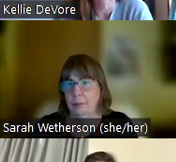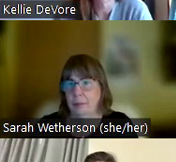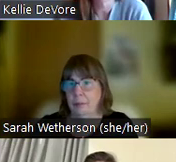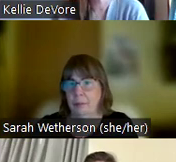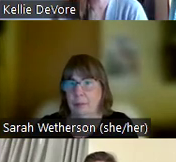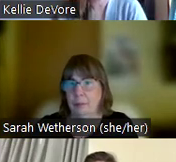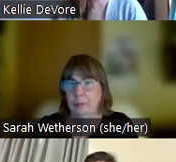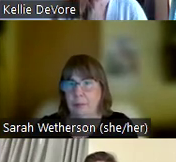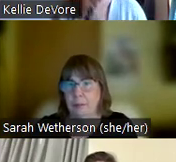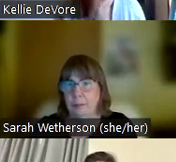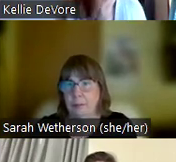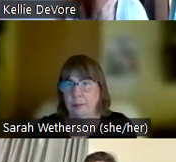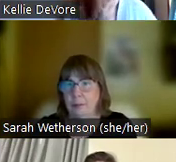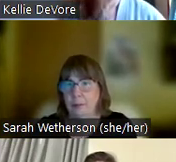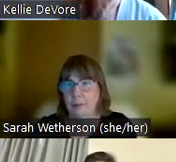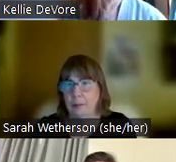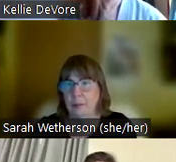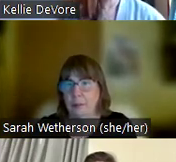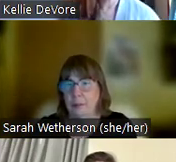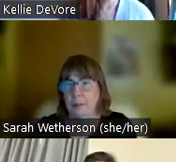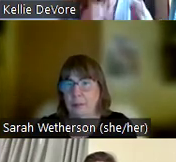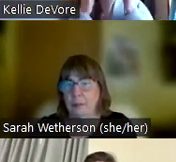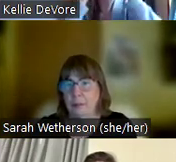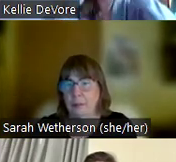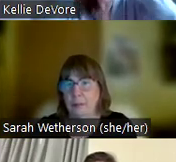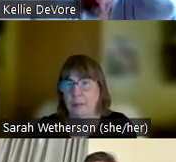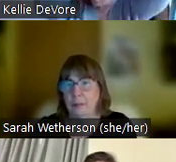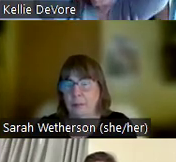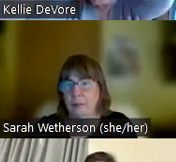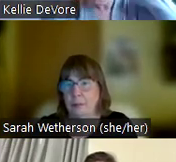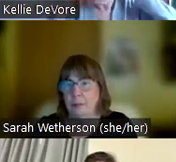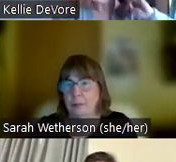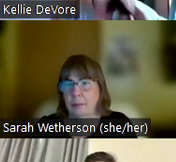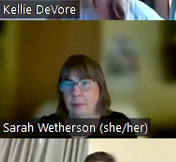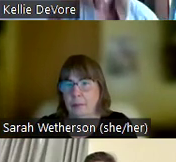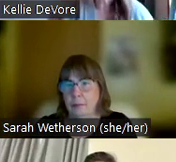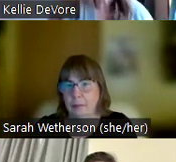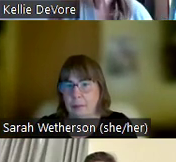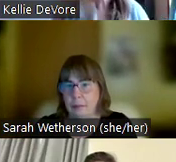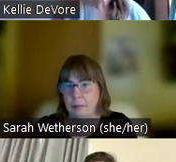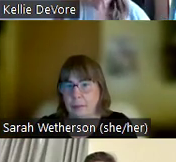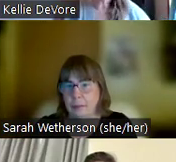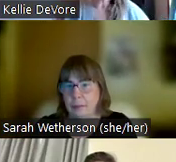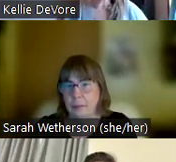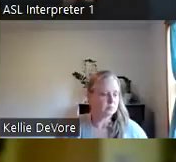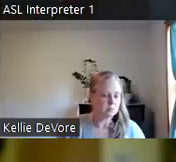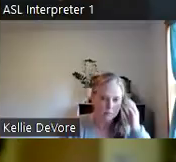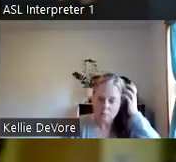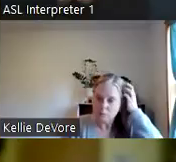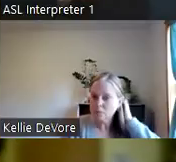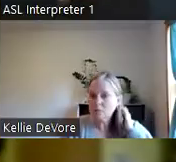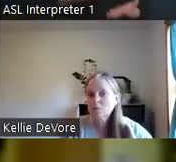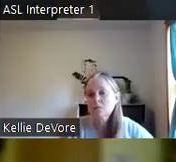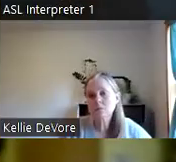10 years. So I've been here quite a while. This is probably of the committees